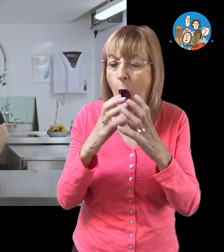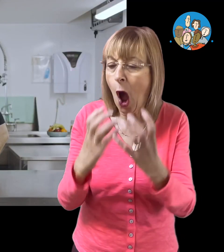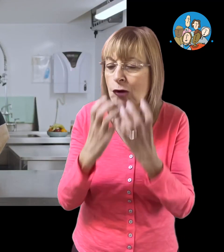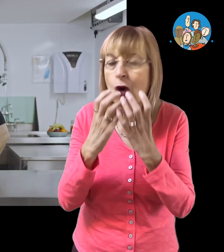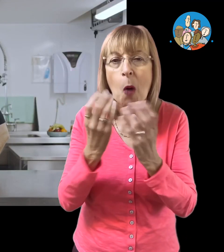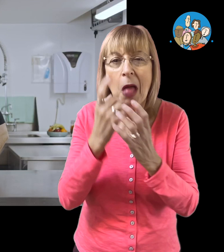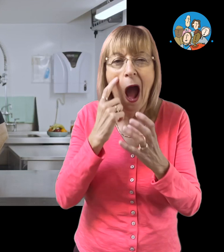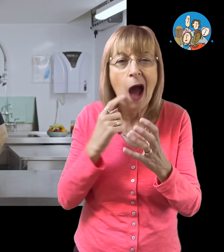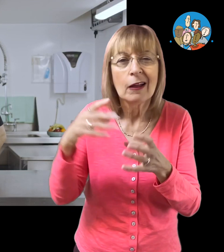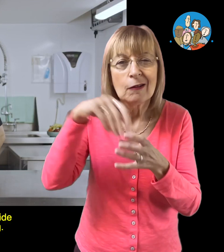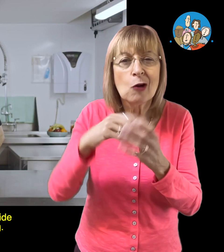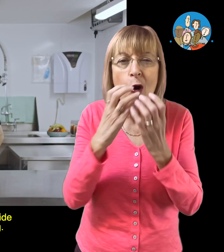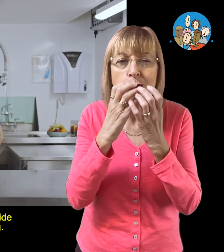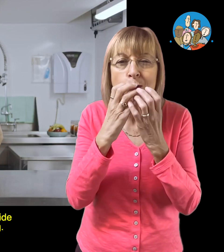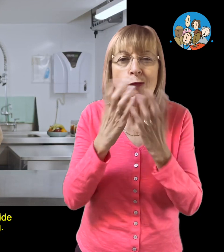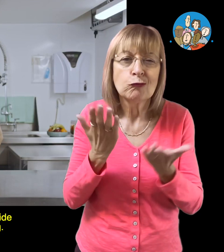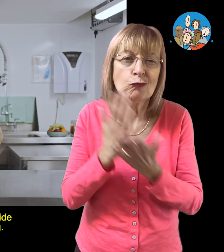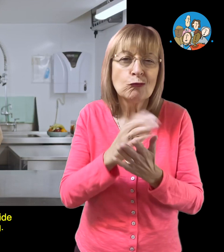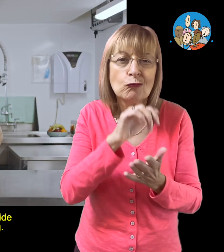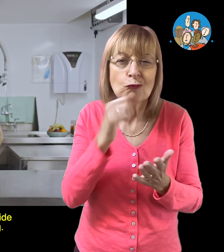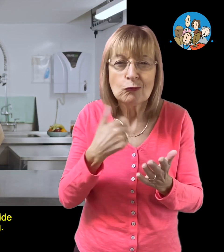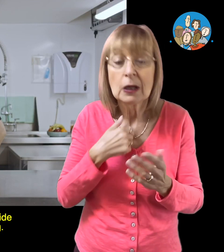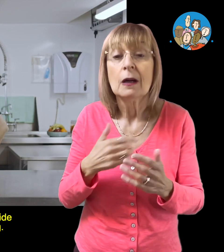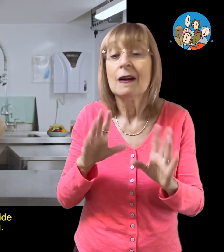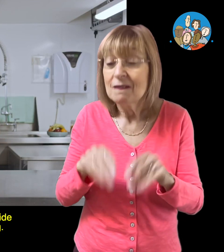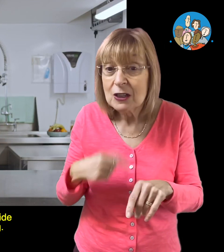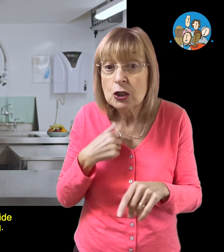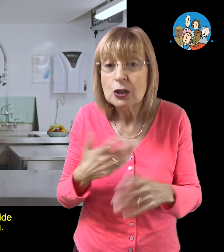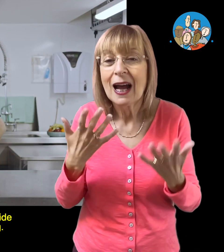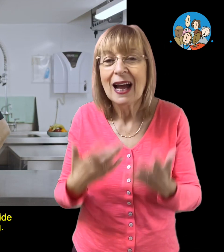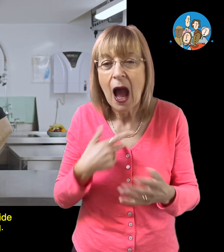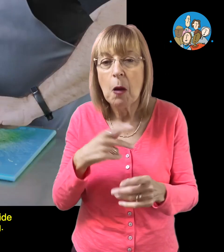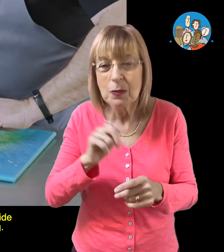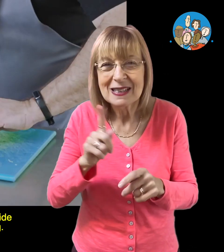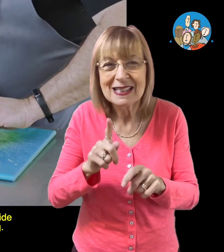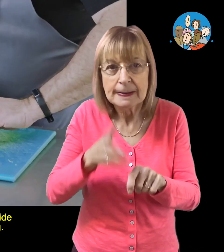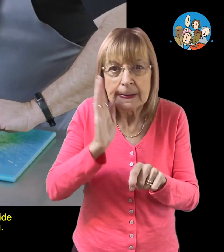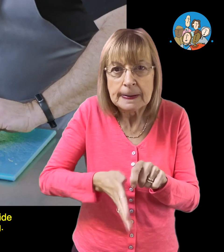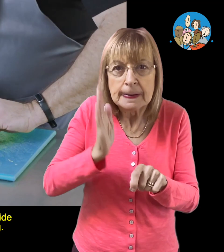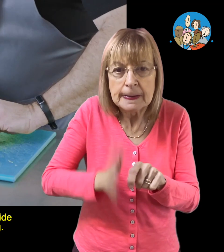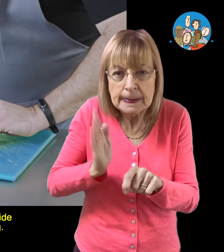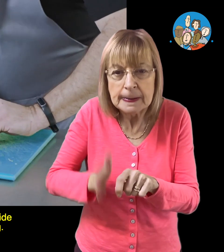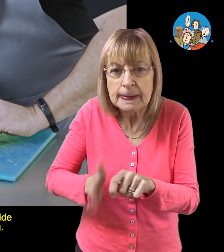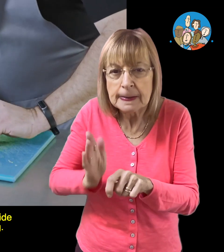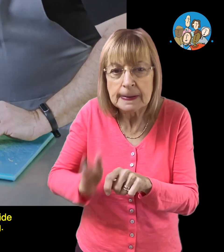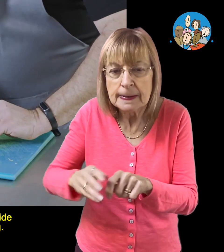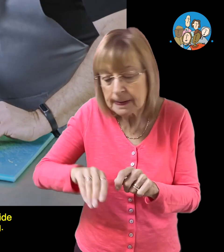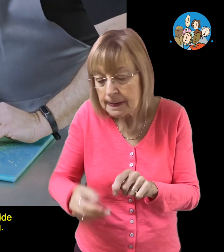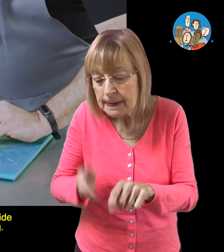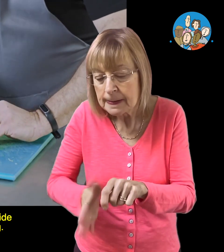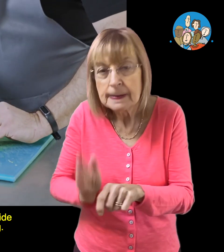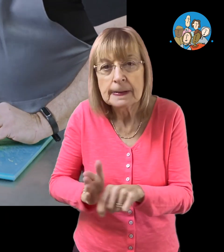night. So I get so far, and then I flip it on its side again, and then again I'm